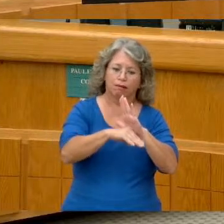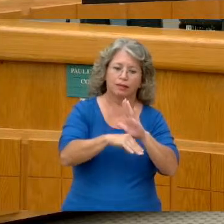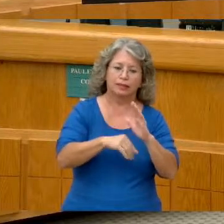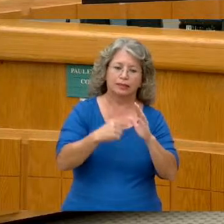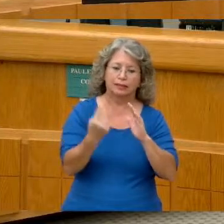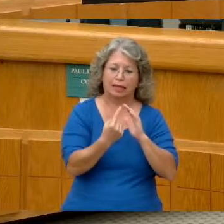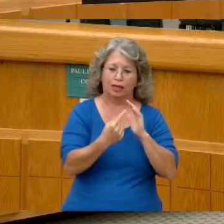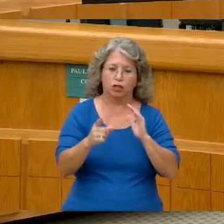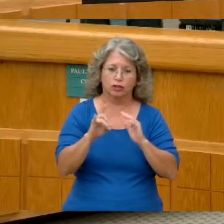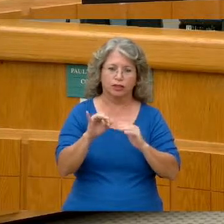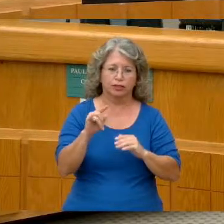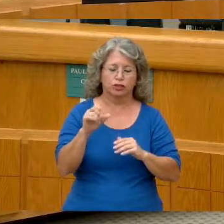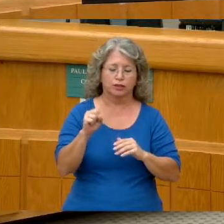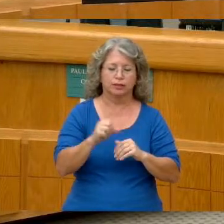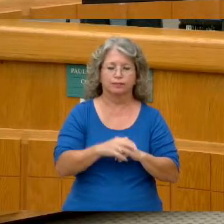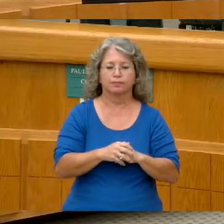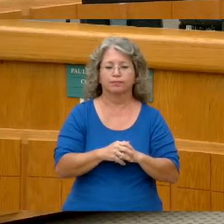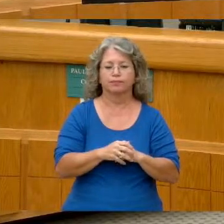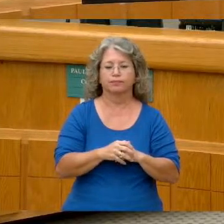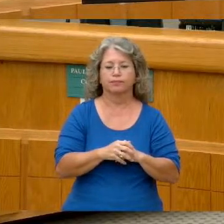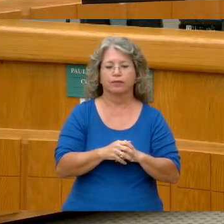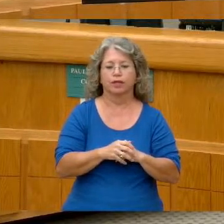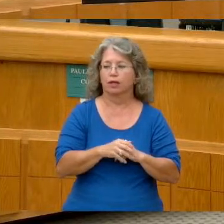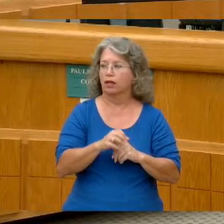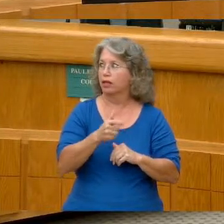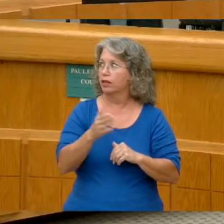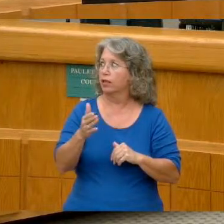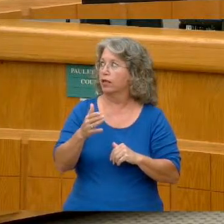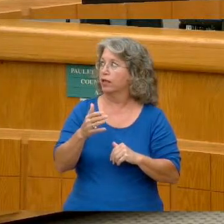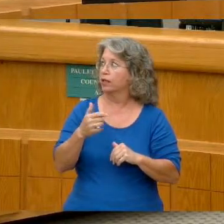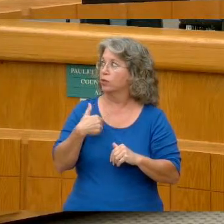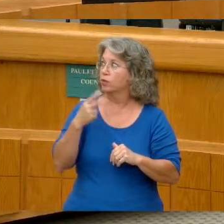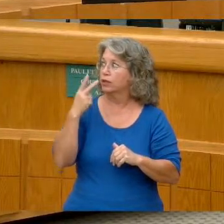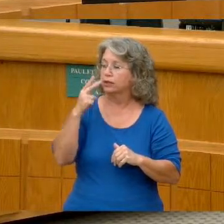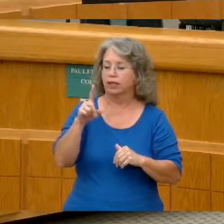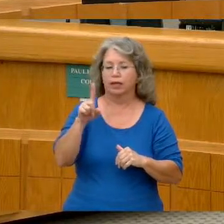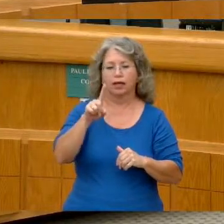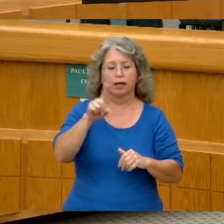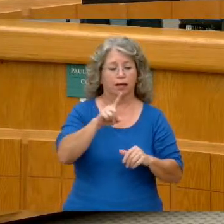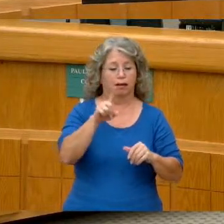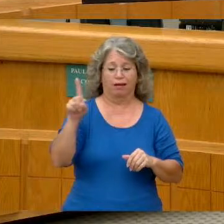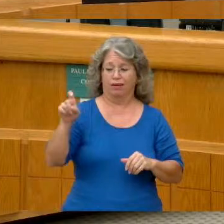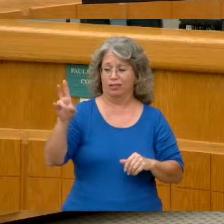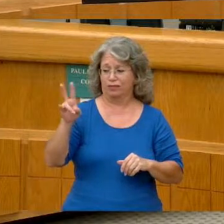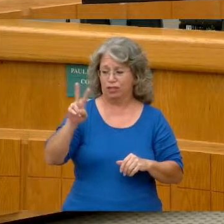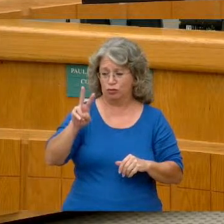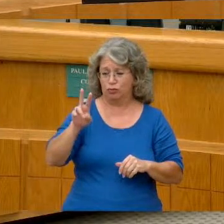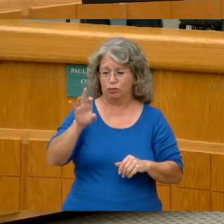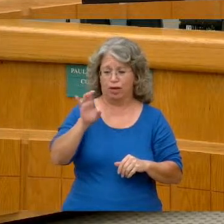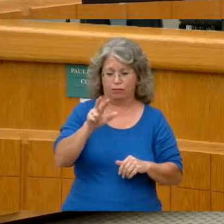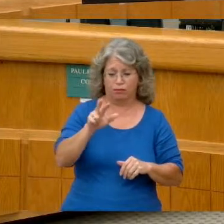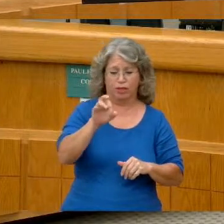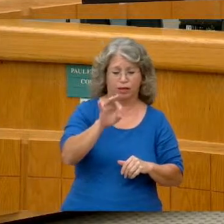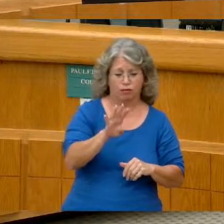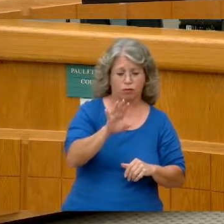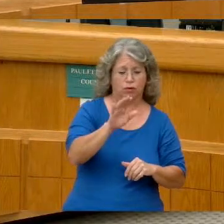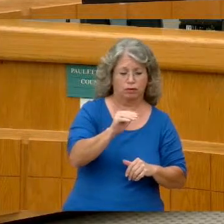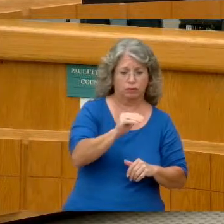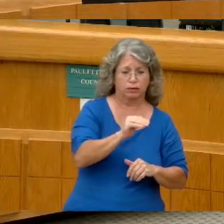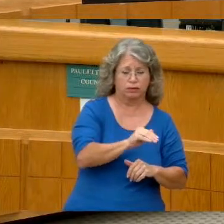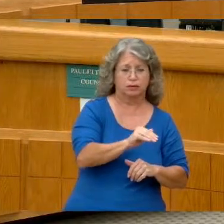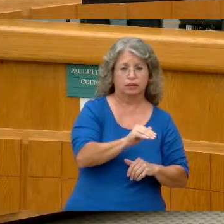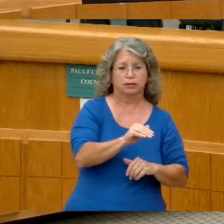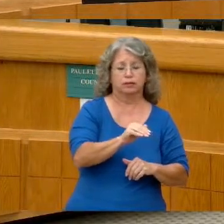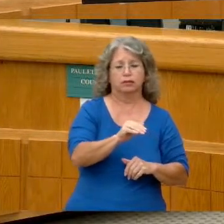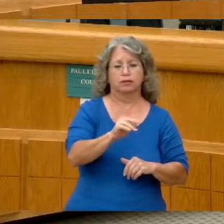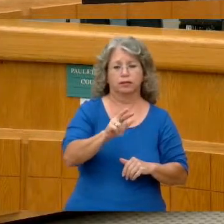promising. The other thing is the trend. We see 172, 91, 93, 94, and then the numbers come down lower on the weekend,